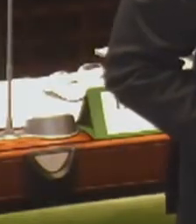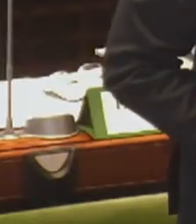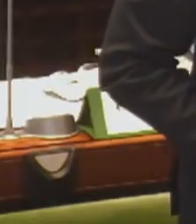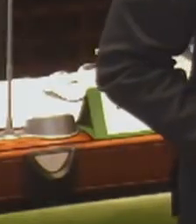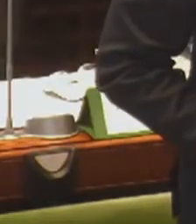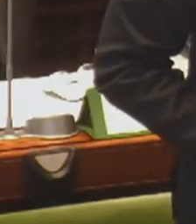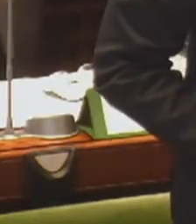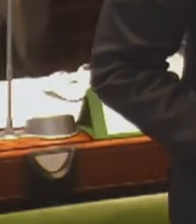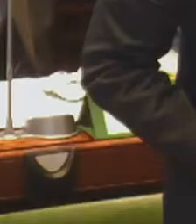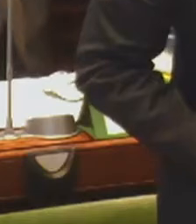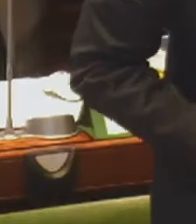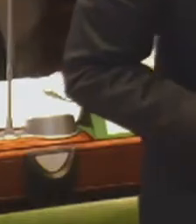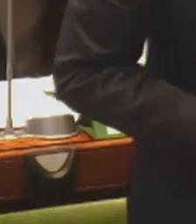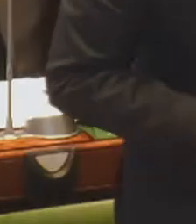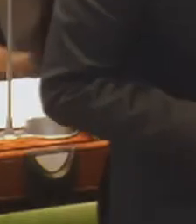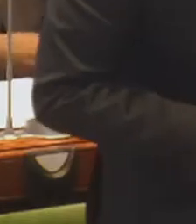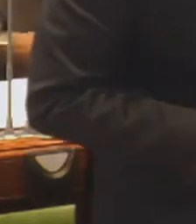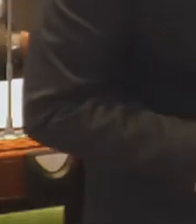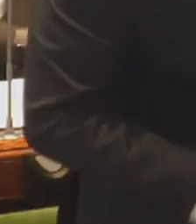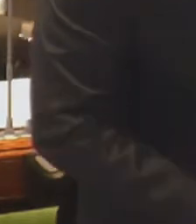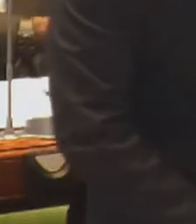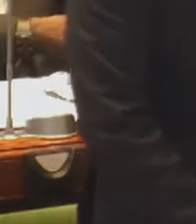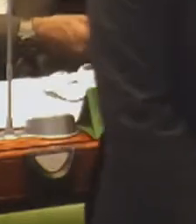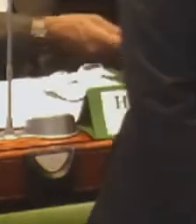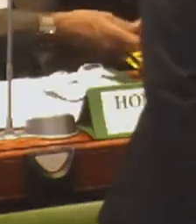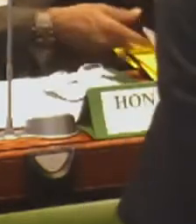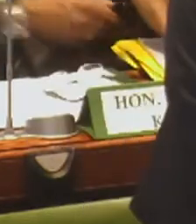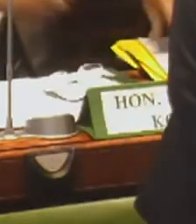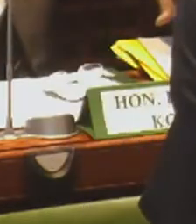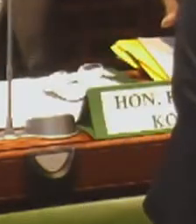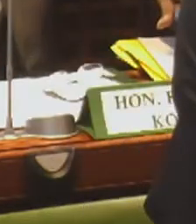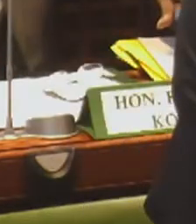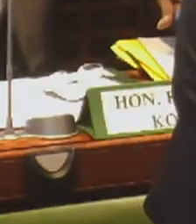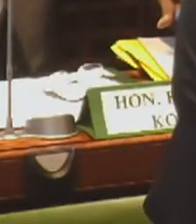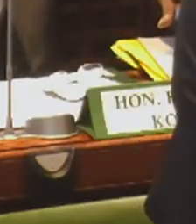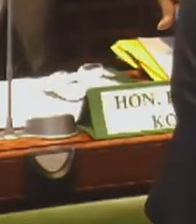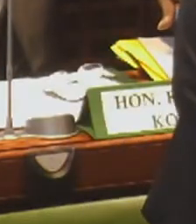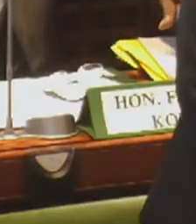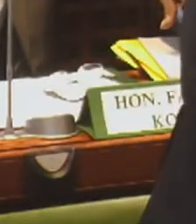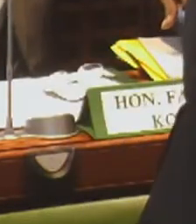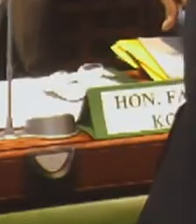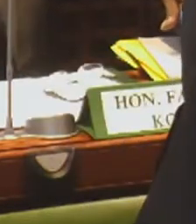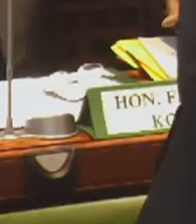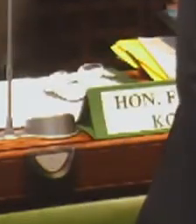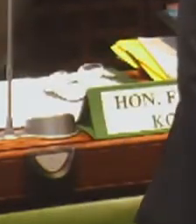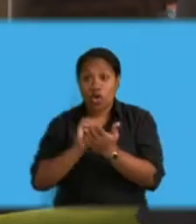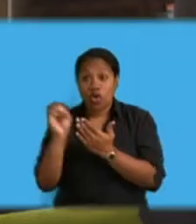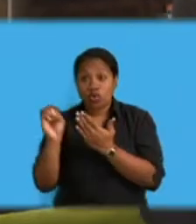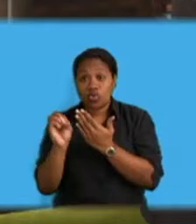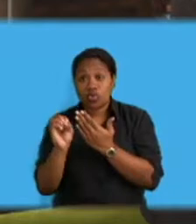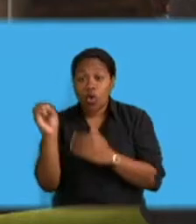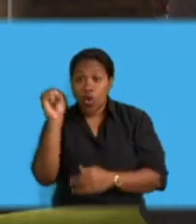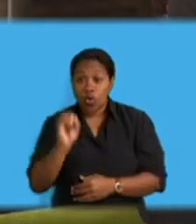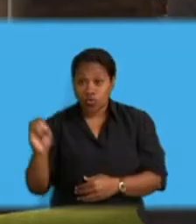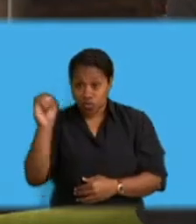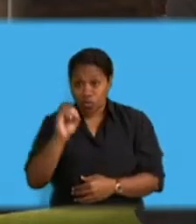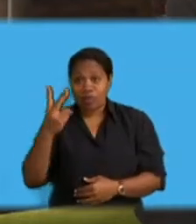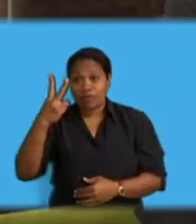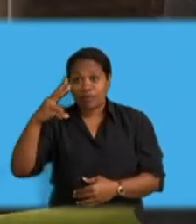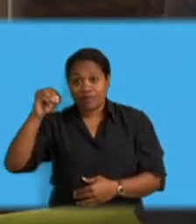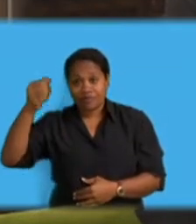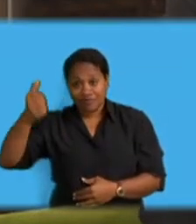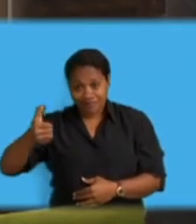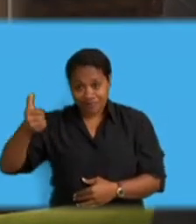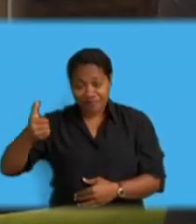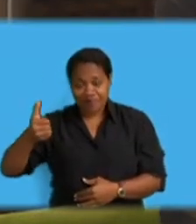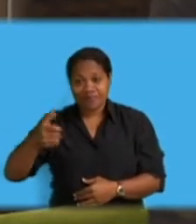thank the member for this question. Madam Speaker, an agreement was signed on 11 October 2016, less than a year